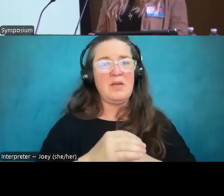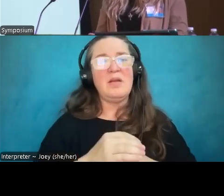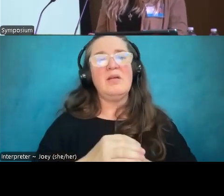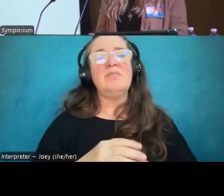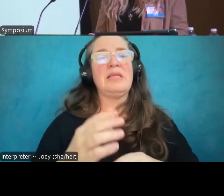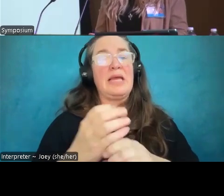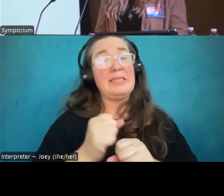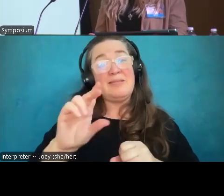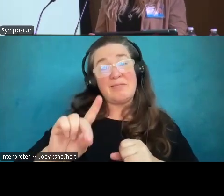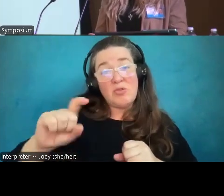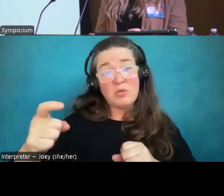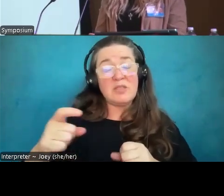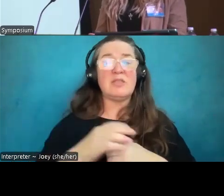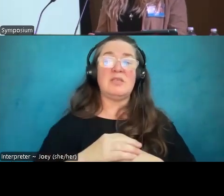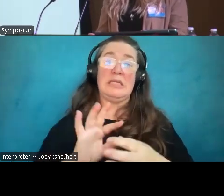community.